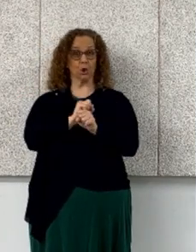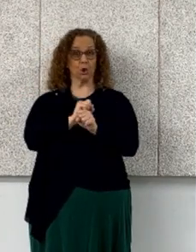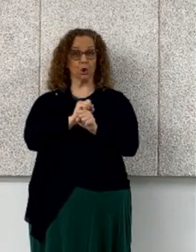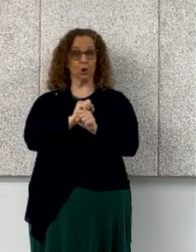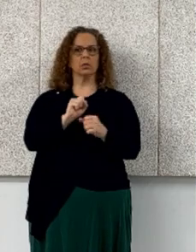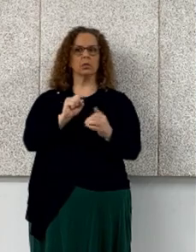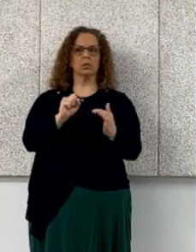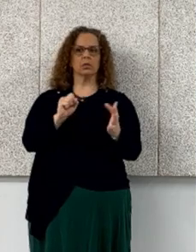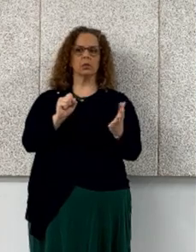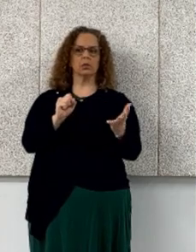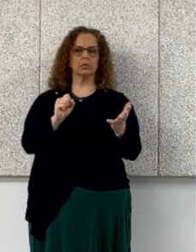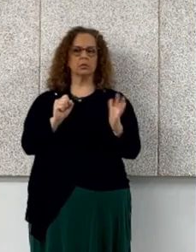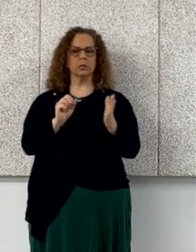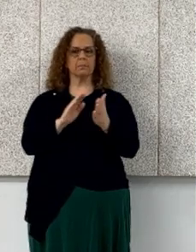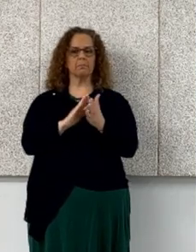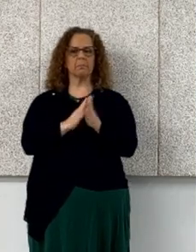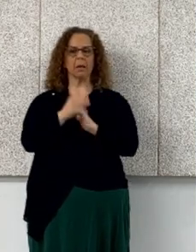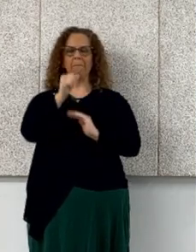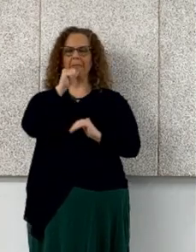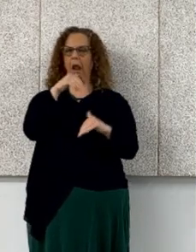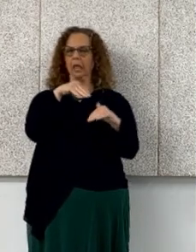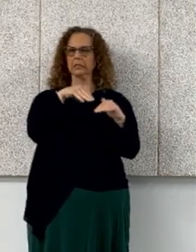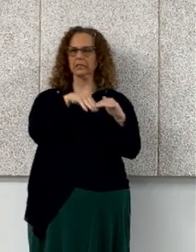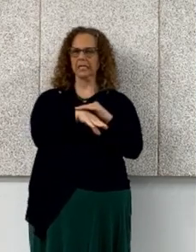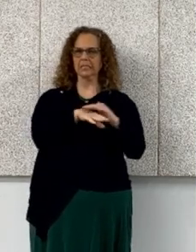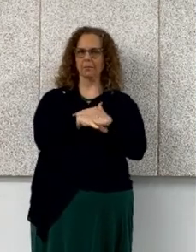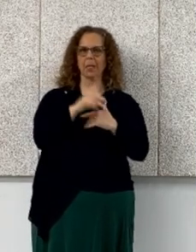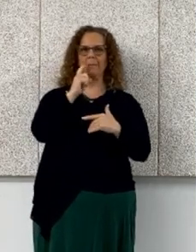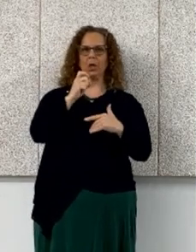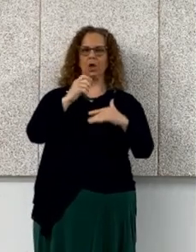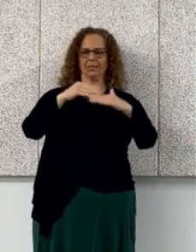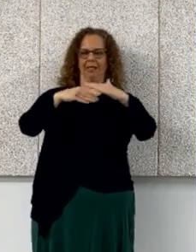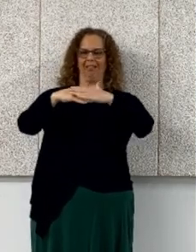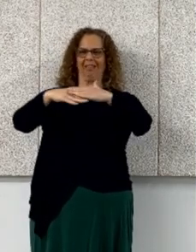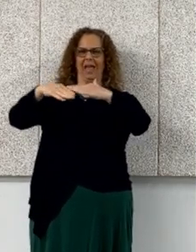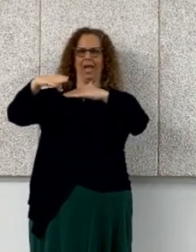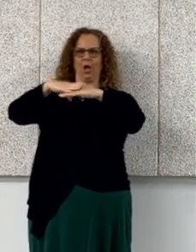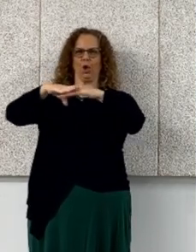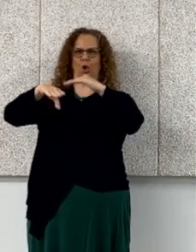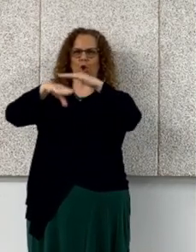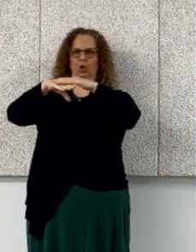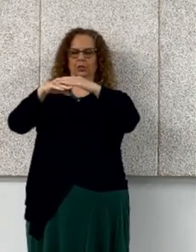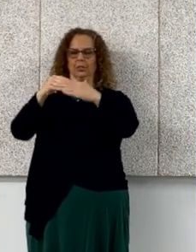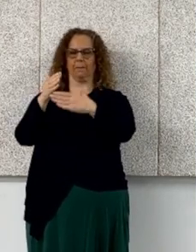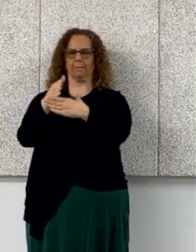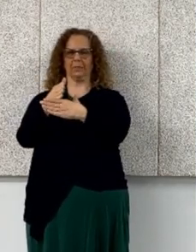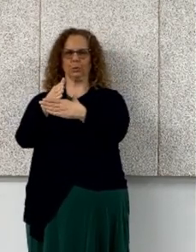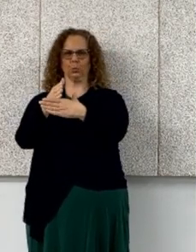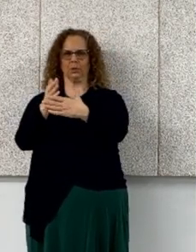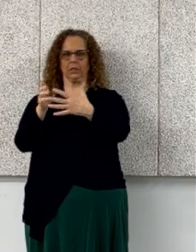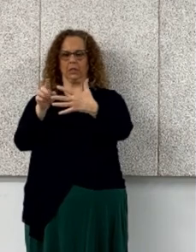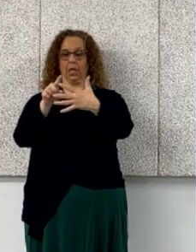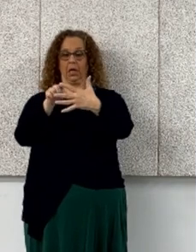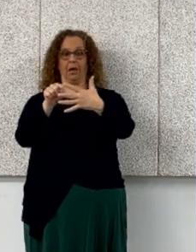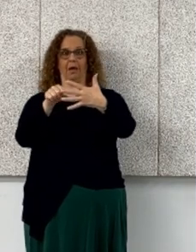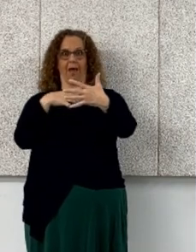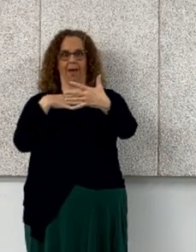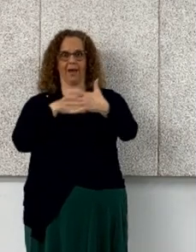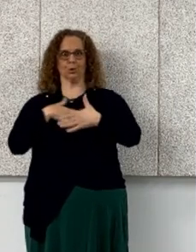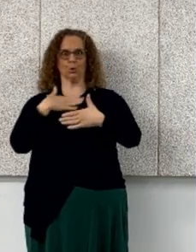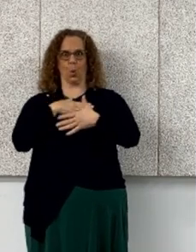weren't as accessible for me, because there were layers between me and the stuff, some of the stuff that I really like to do.